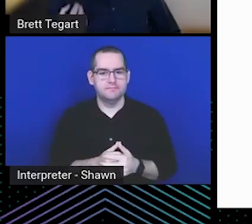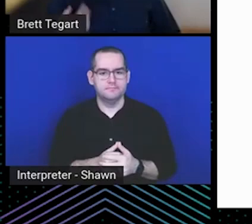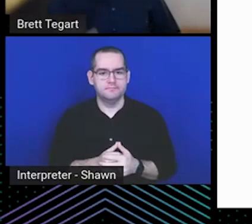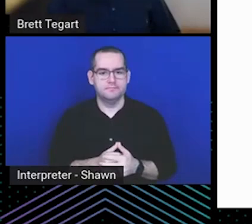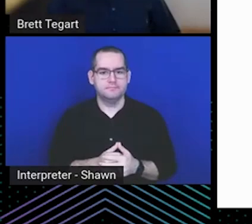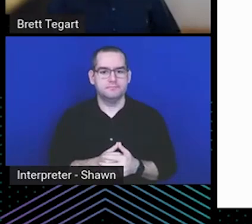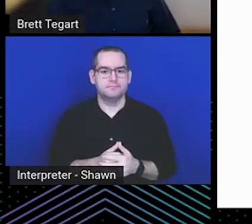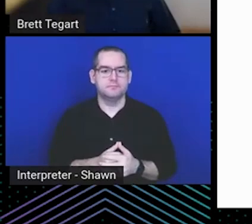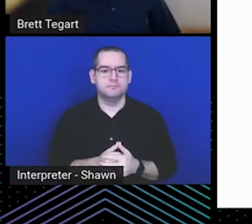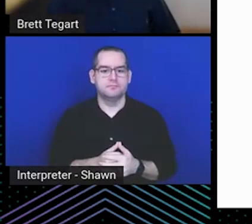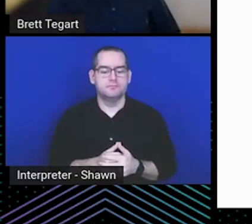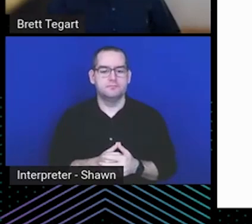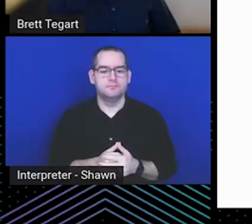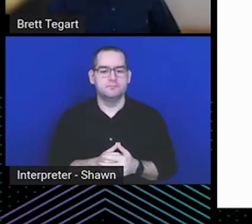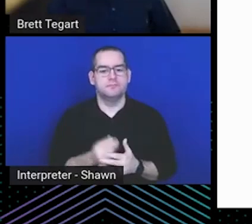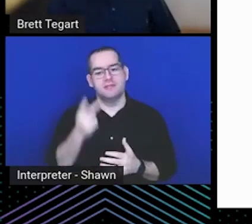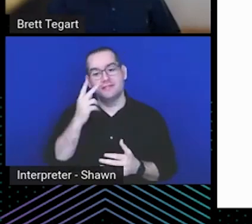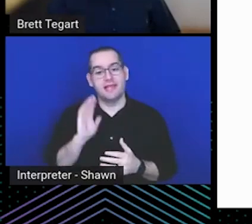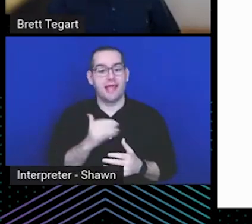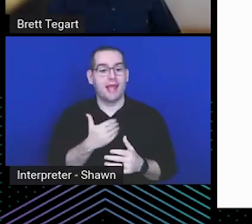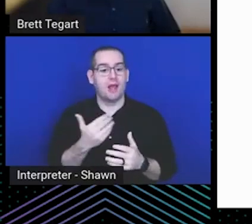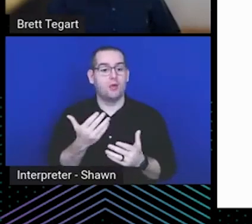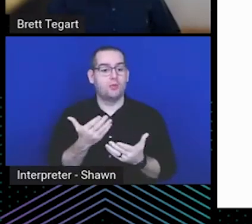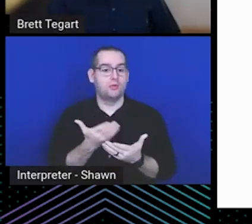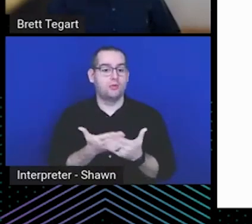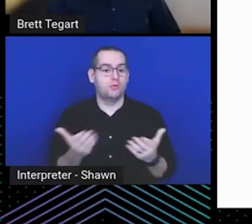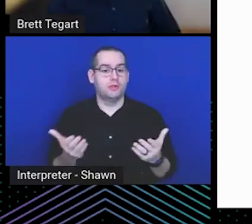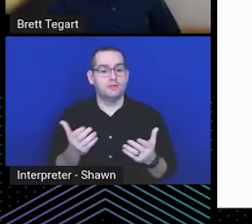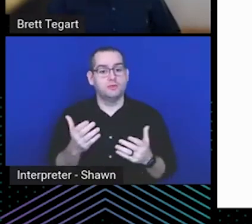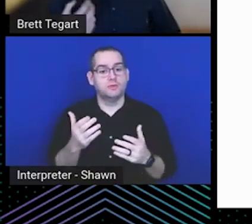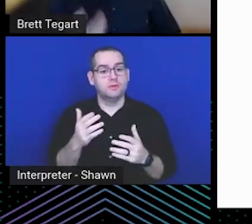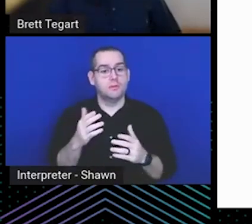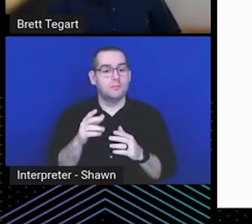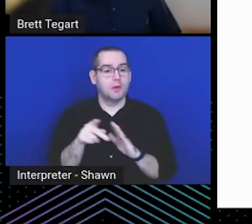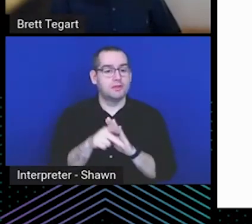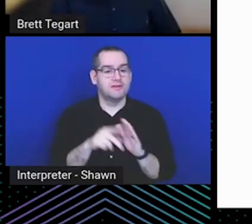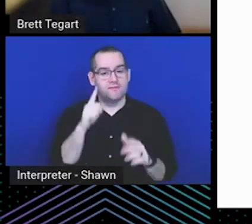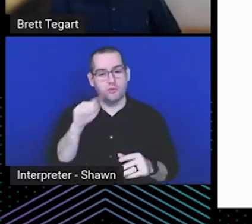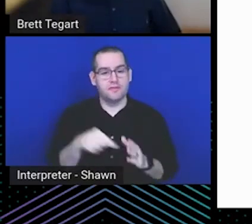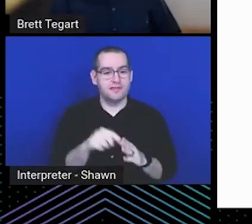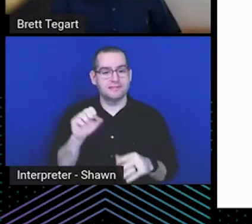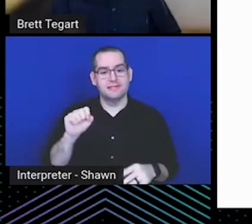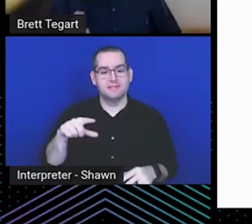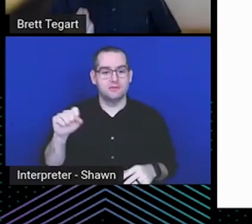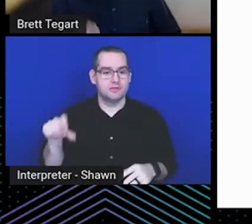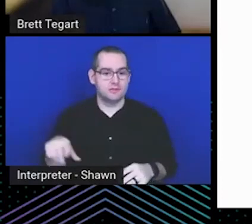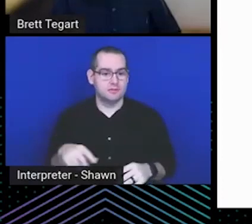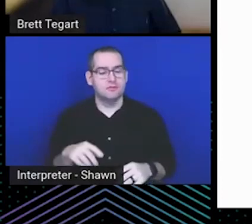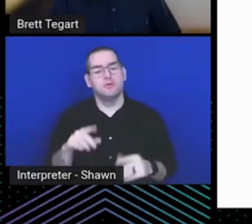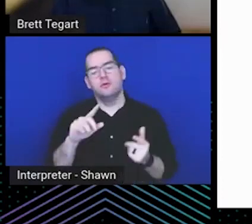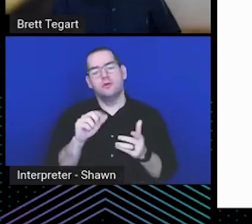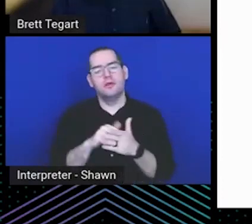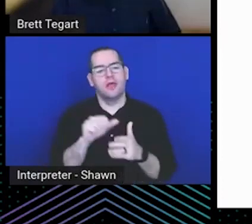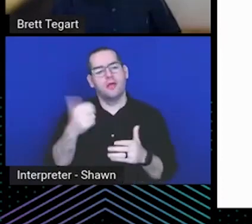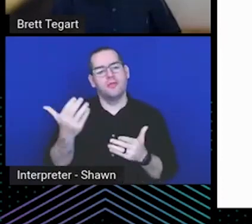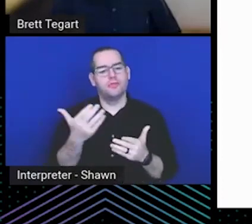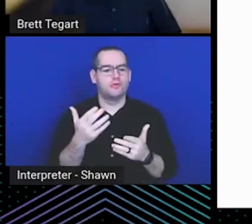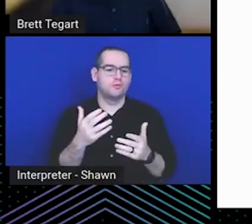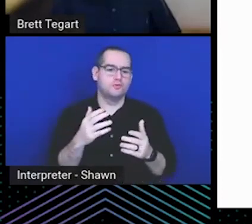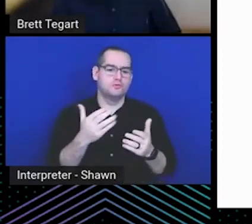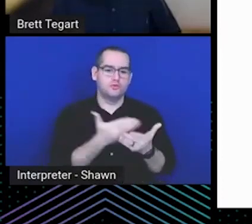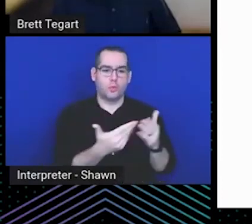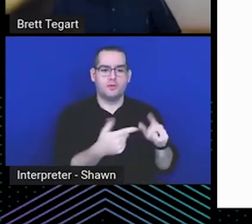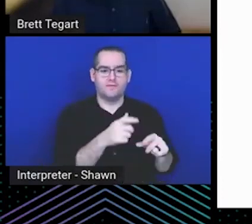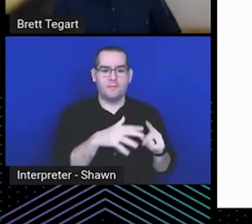build out our resource policy for this SQSQ, and we take other sources from the environment. So the